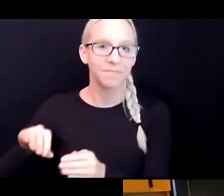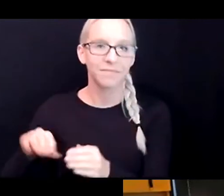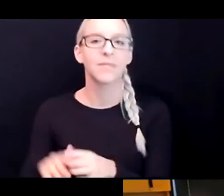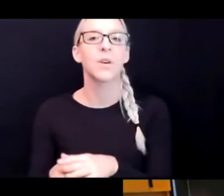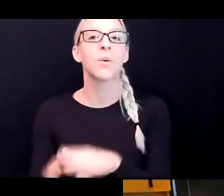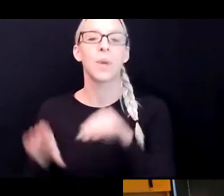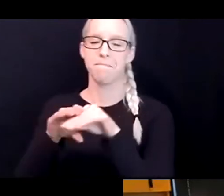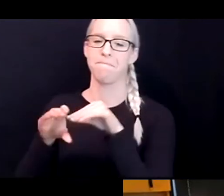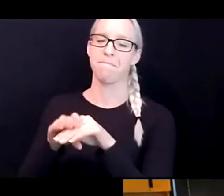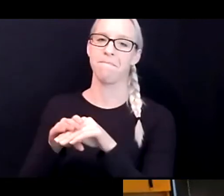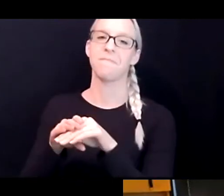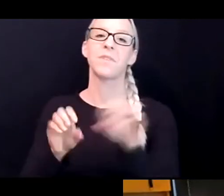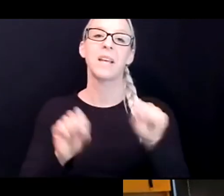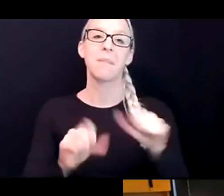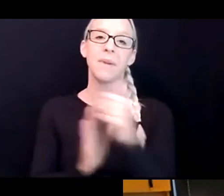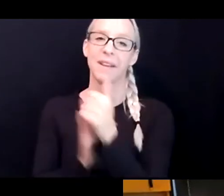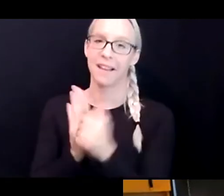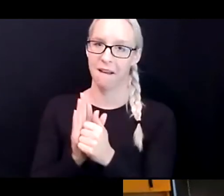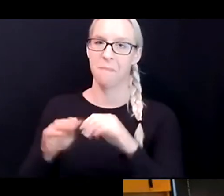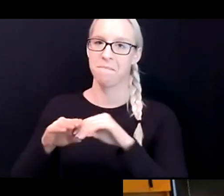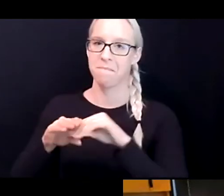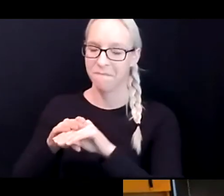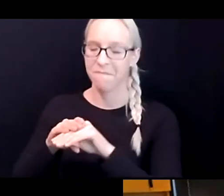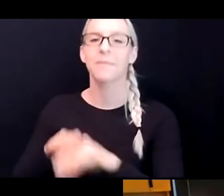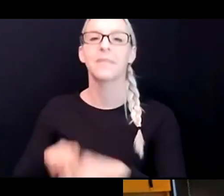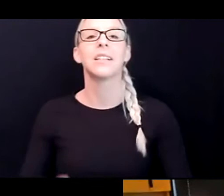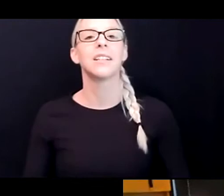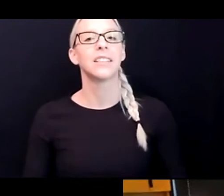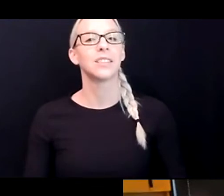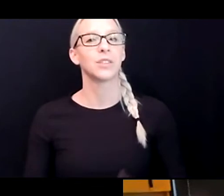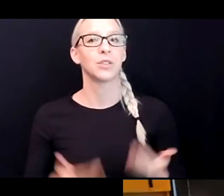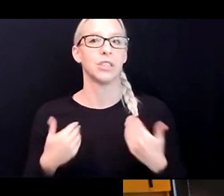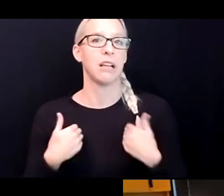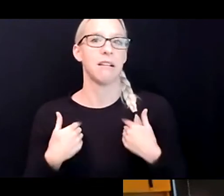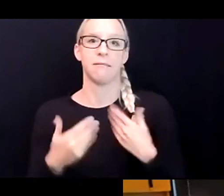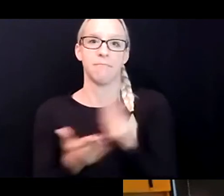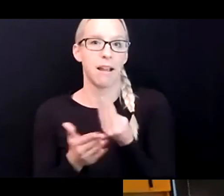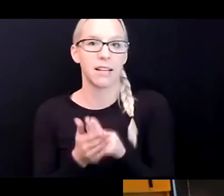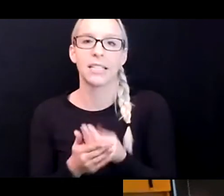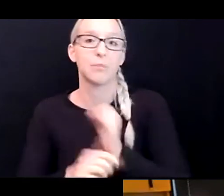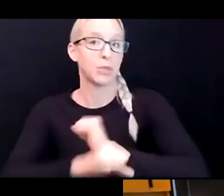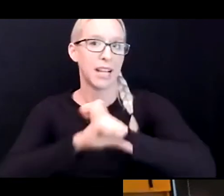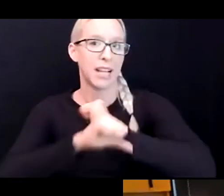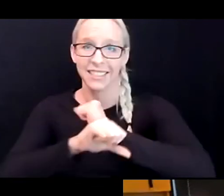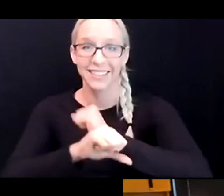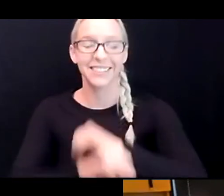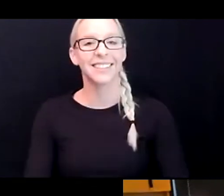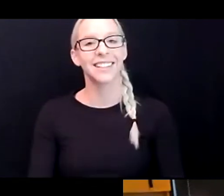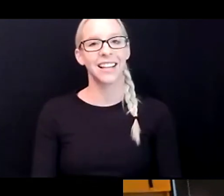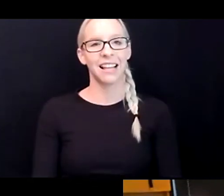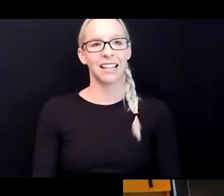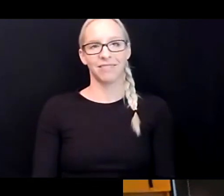things, to make sure that she's there. She's got money and she's protected. And of course, as the estate planning attorney, I've